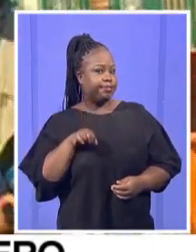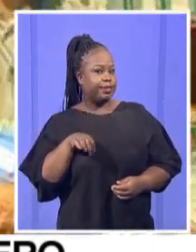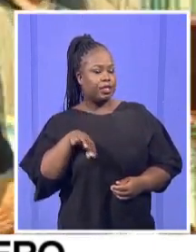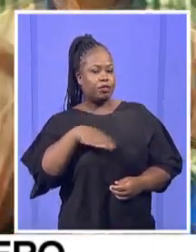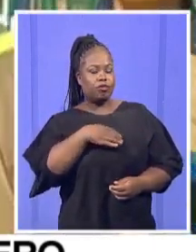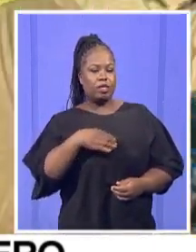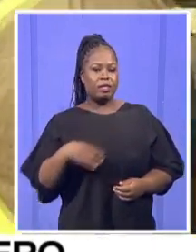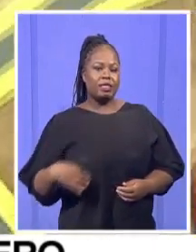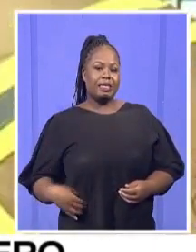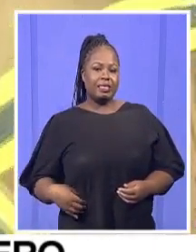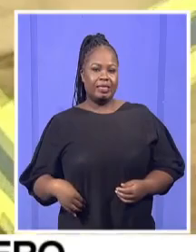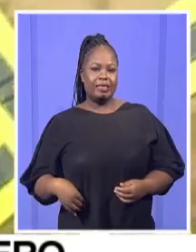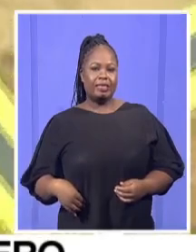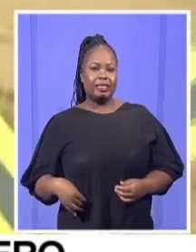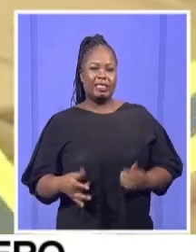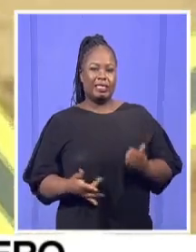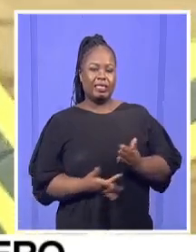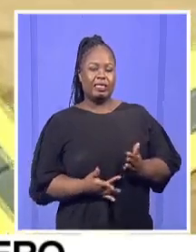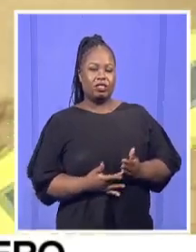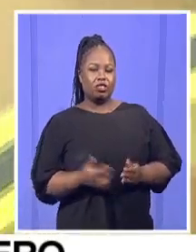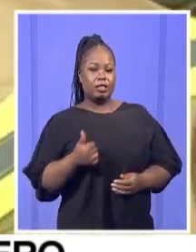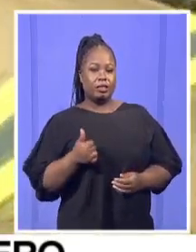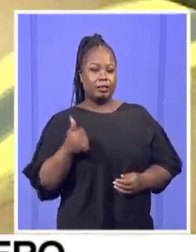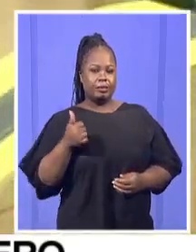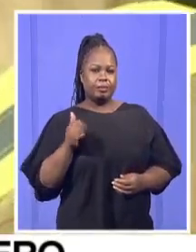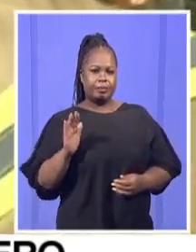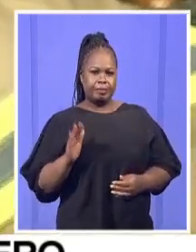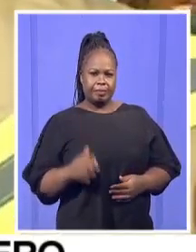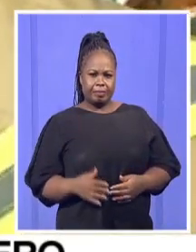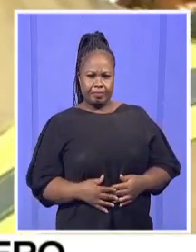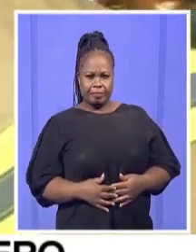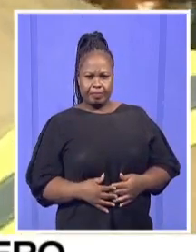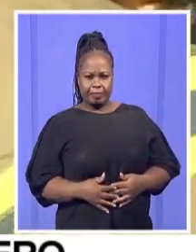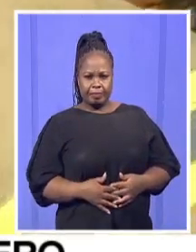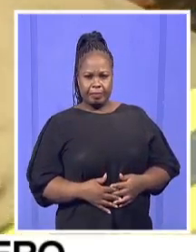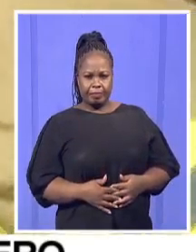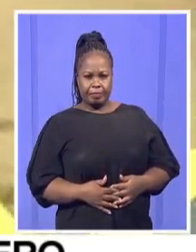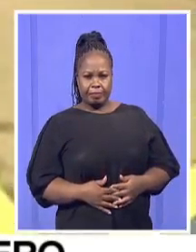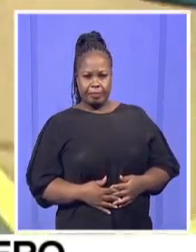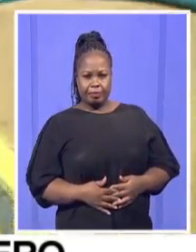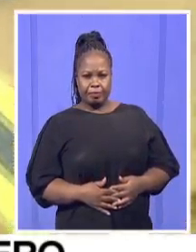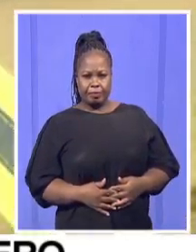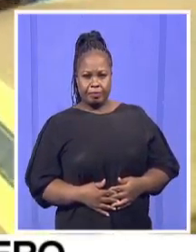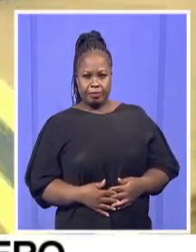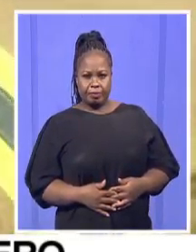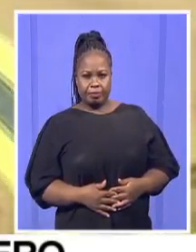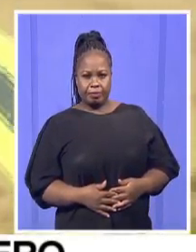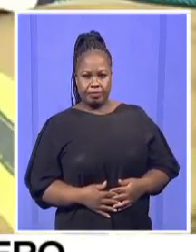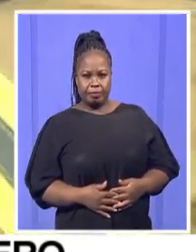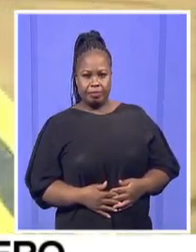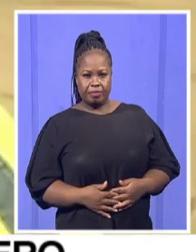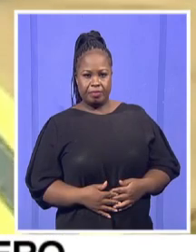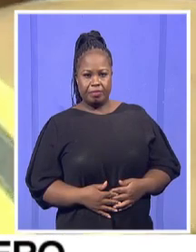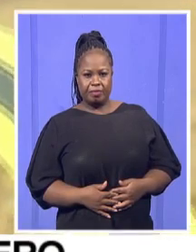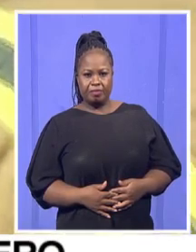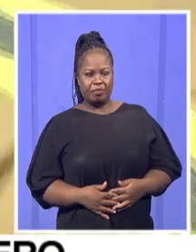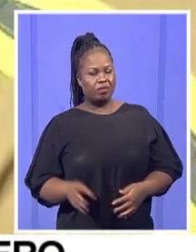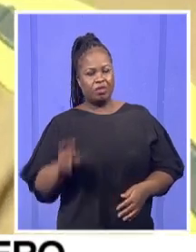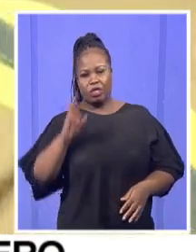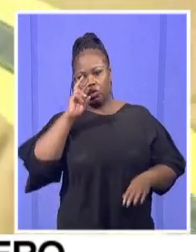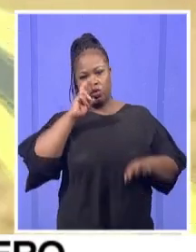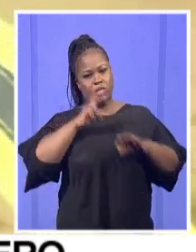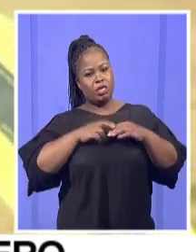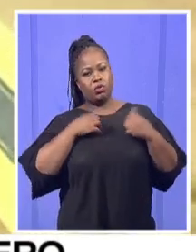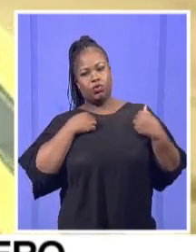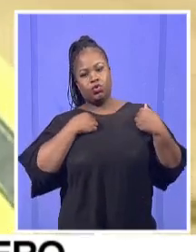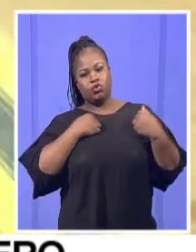President and these technicians, Desiree. And we're very close to where the vehicles operate, so they don't have to drive fast, so we can minimise that time. They don't have to drive all the way here.